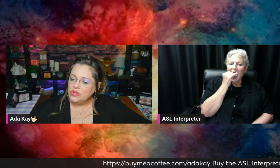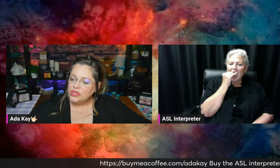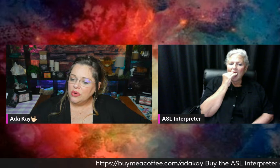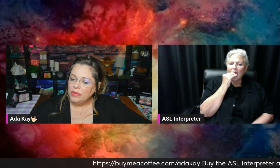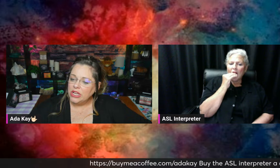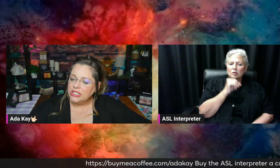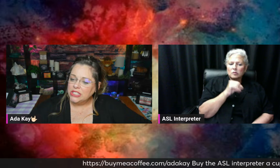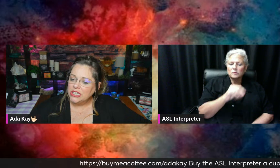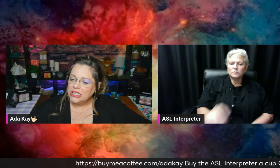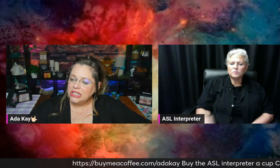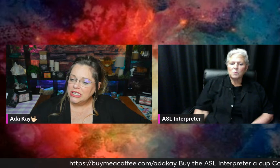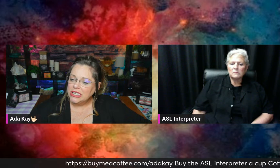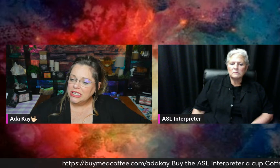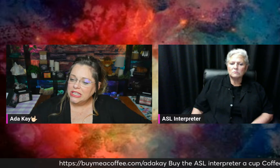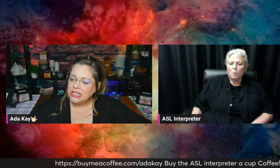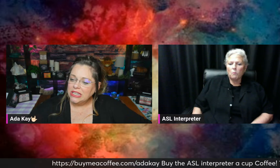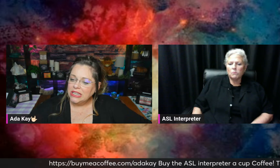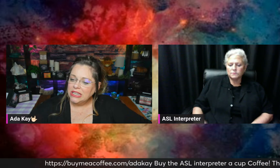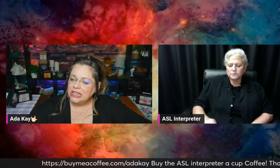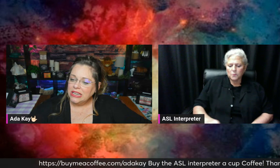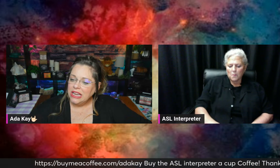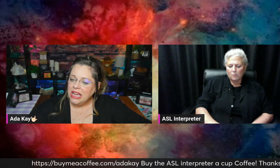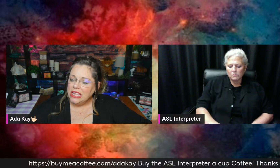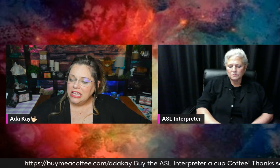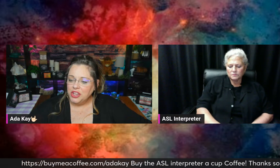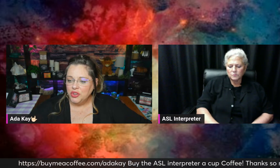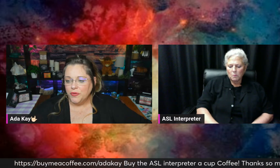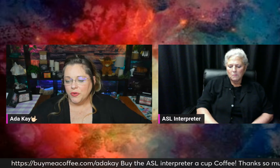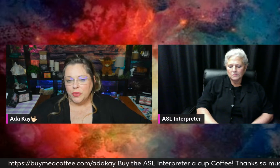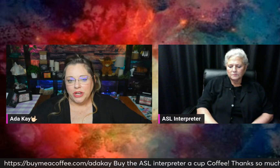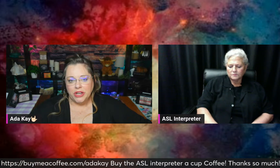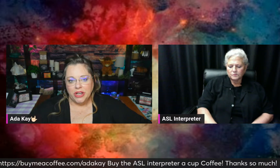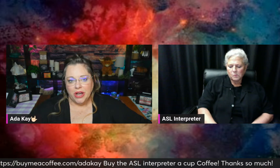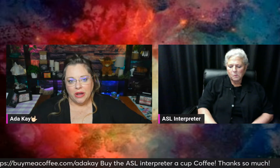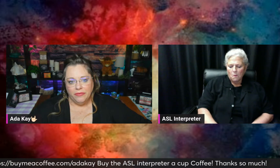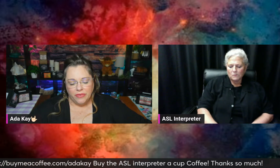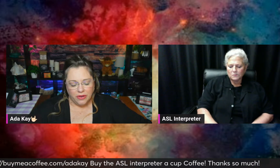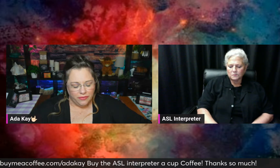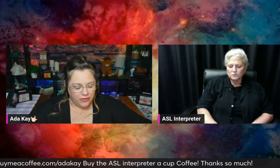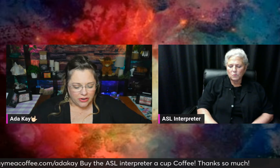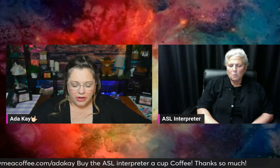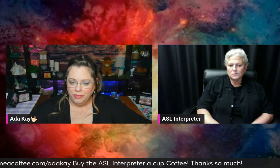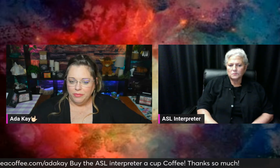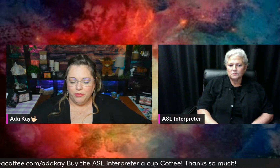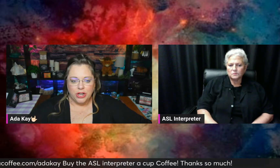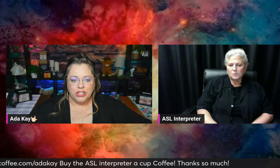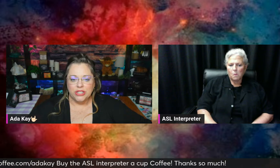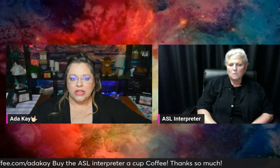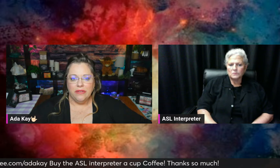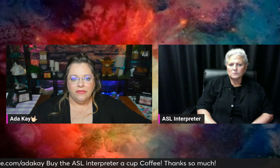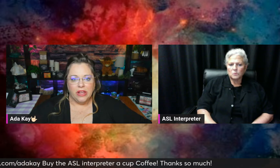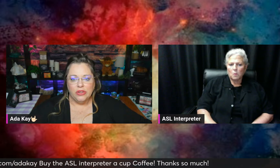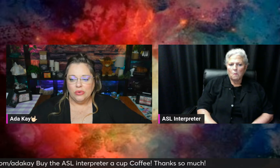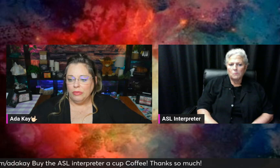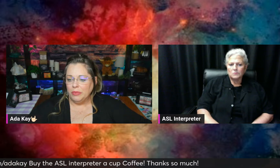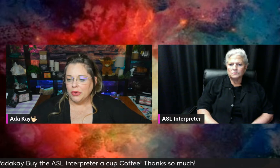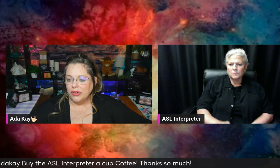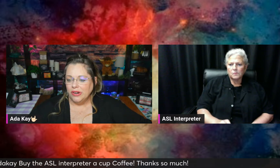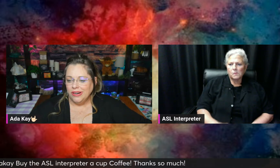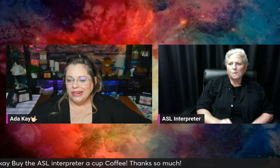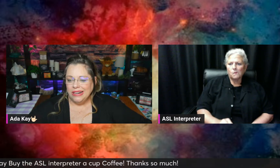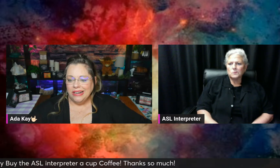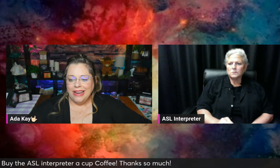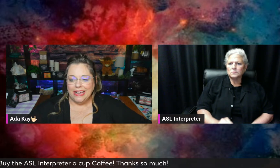Morales, thank you so much. Thank you for being a very precious and valued